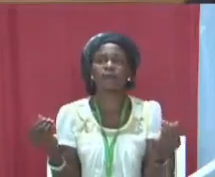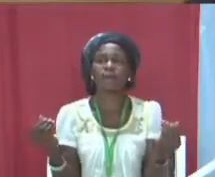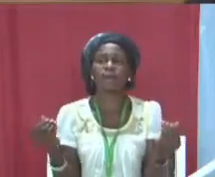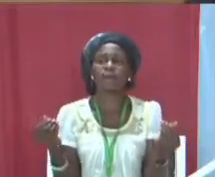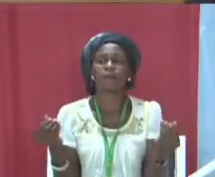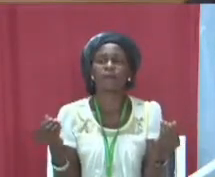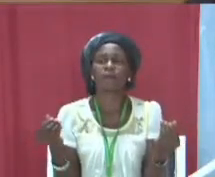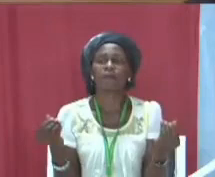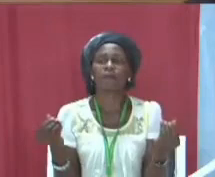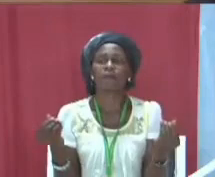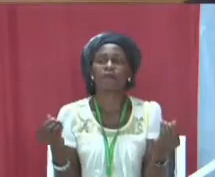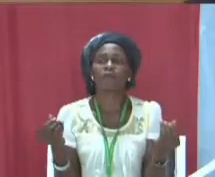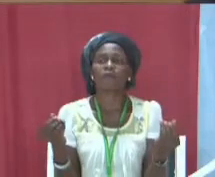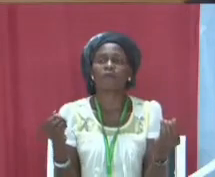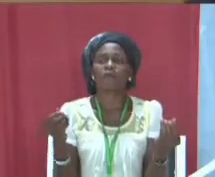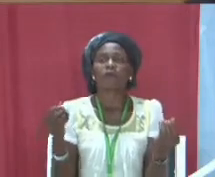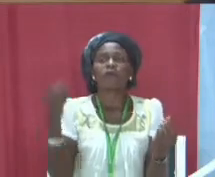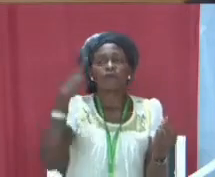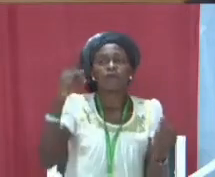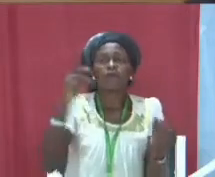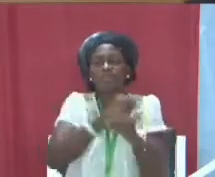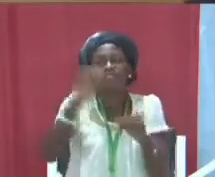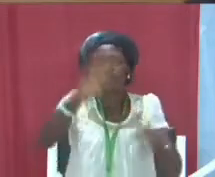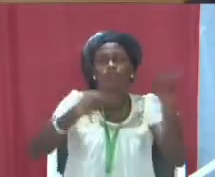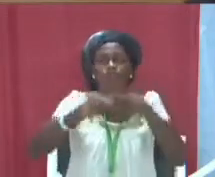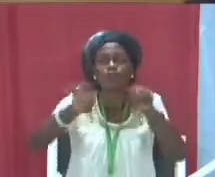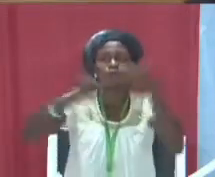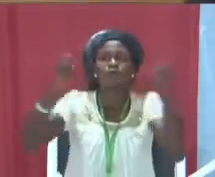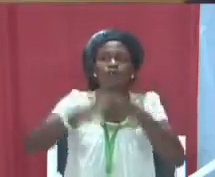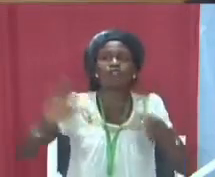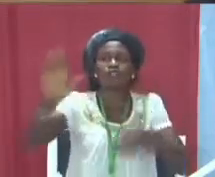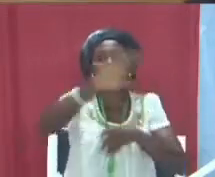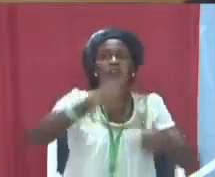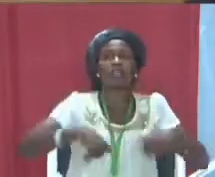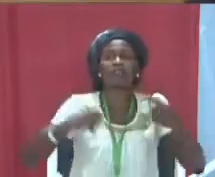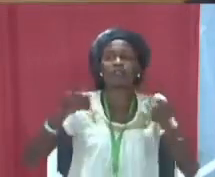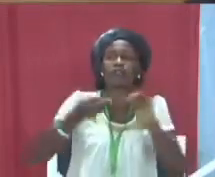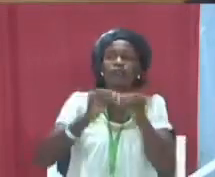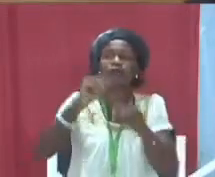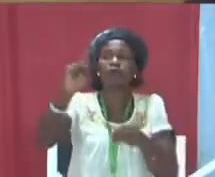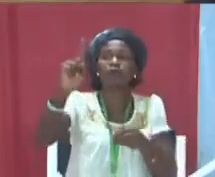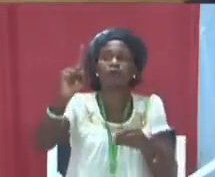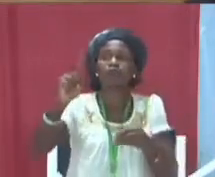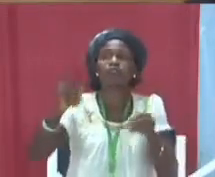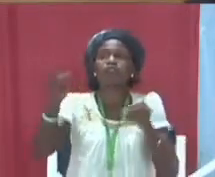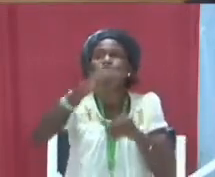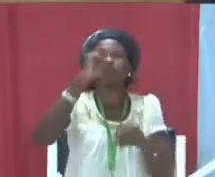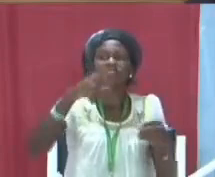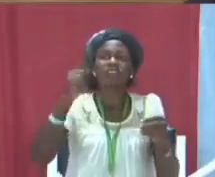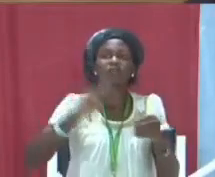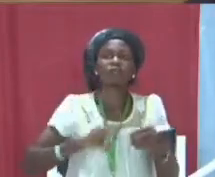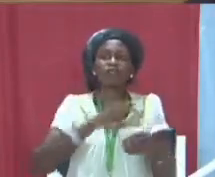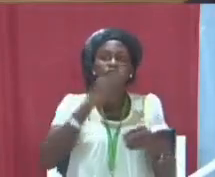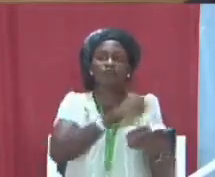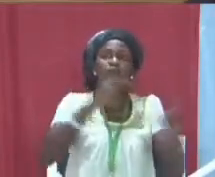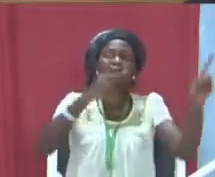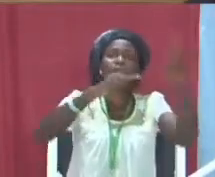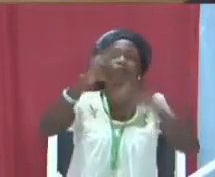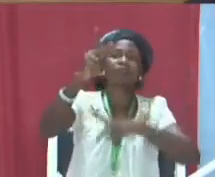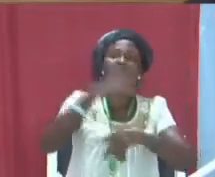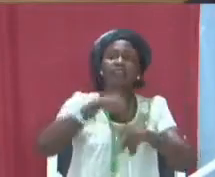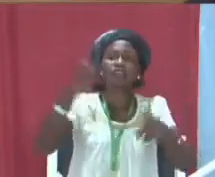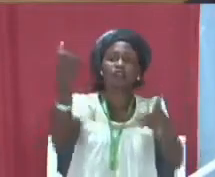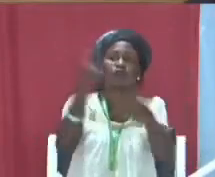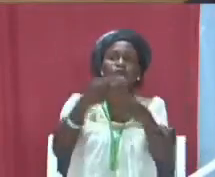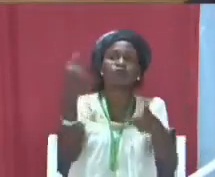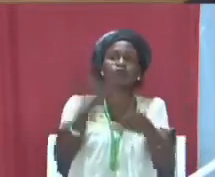So for a seed to be broken in your life, number one, you need the ministry of a prophet and the